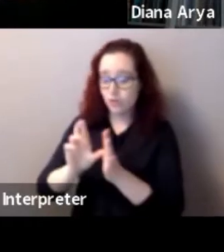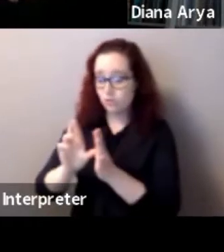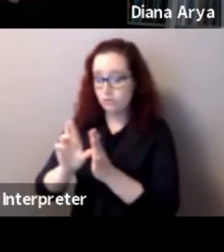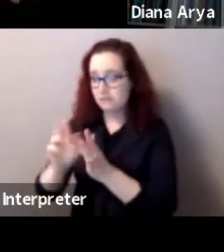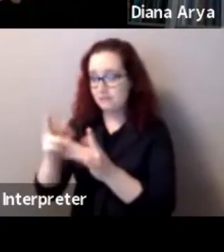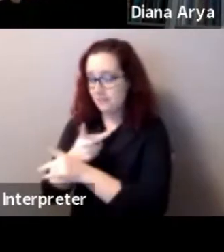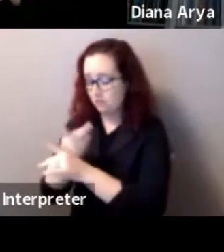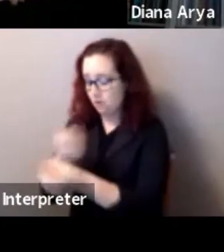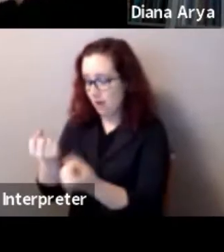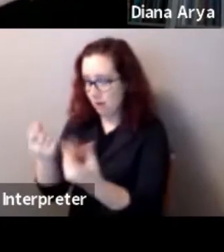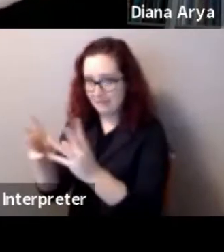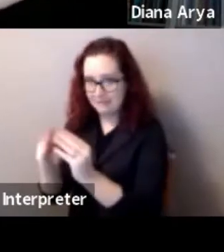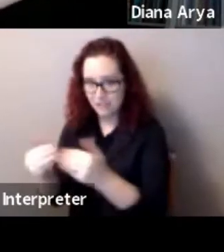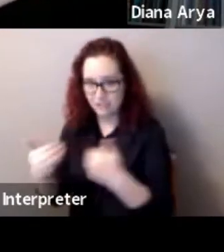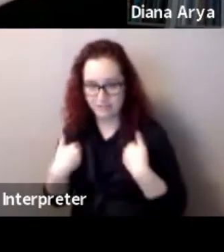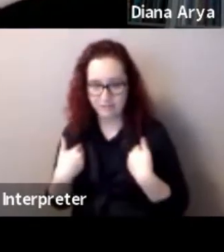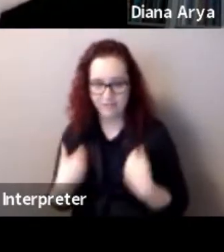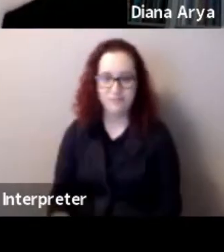session creation.